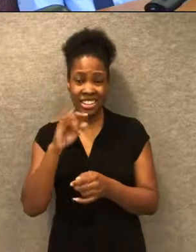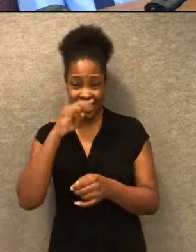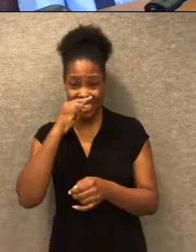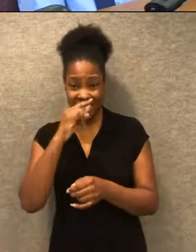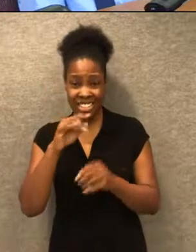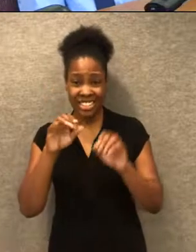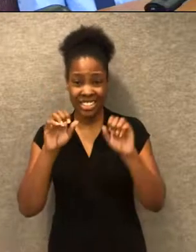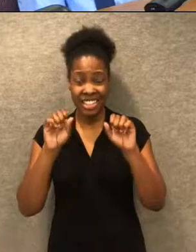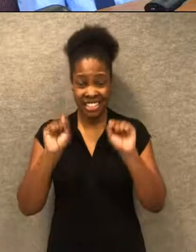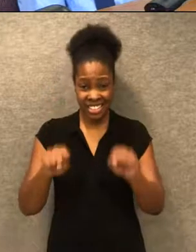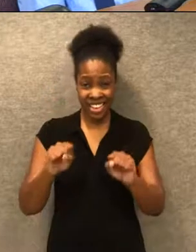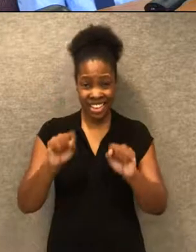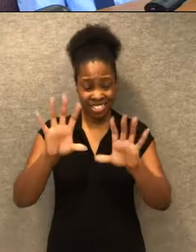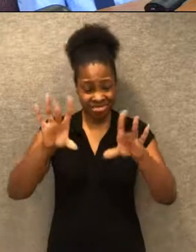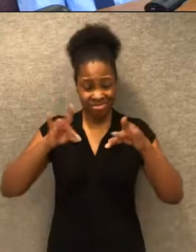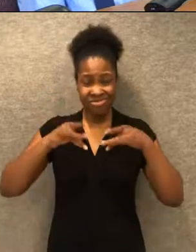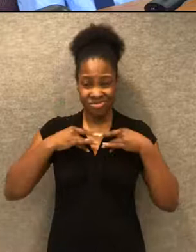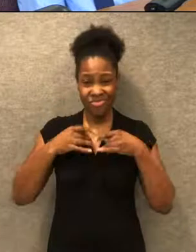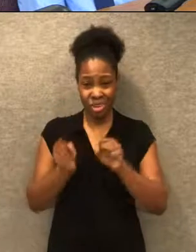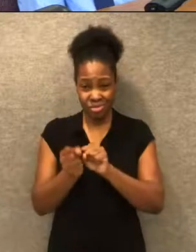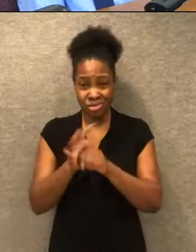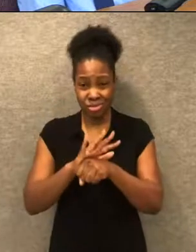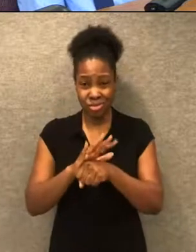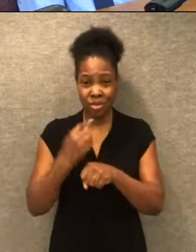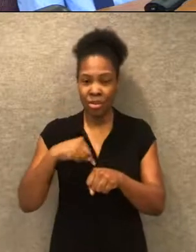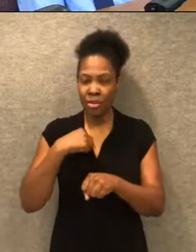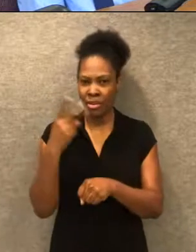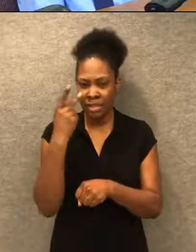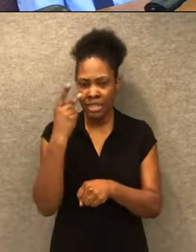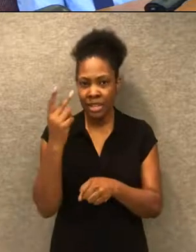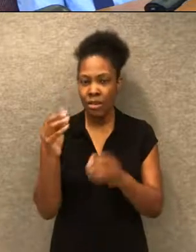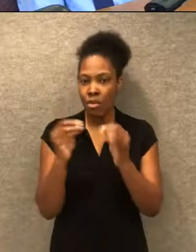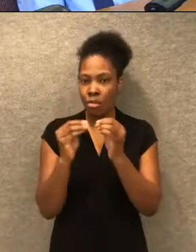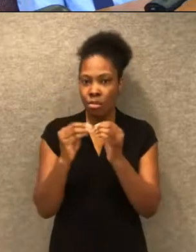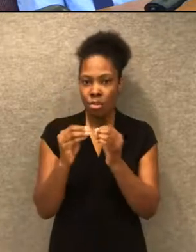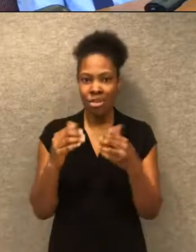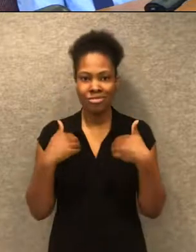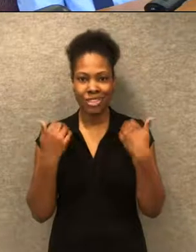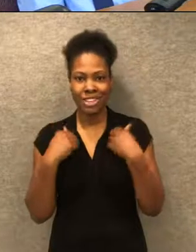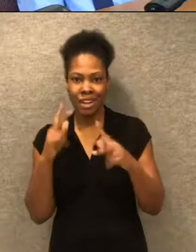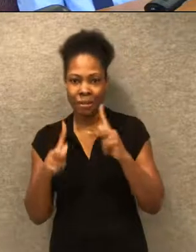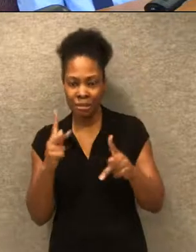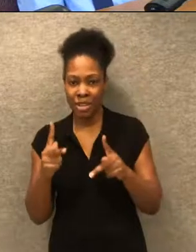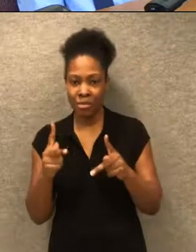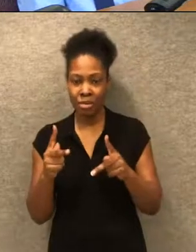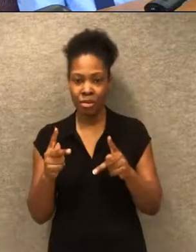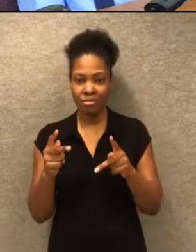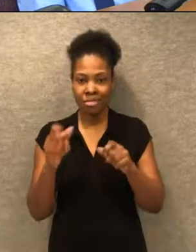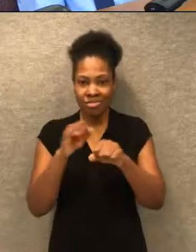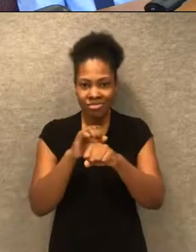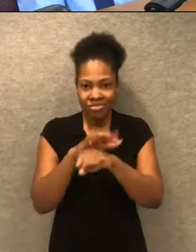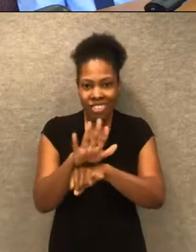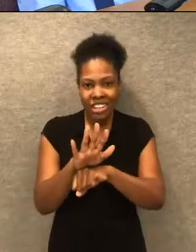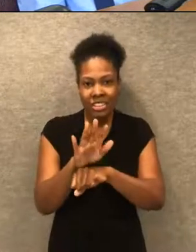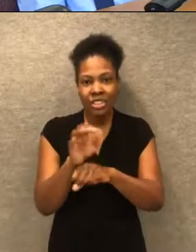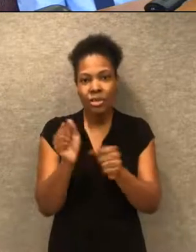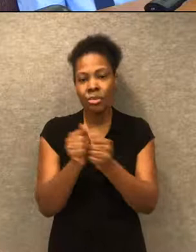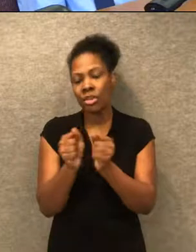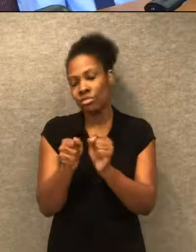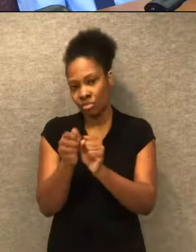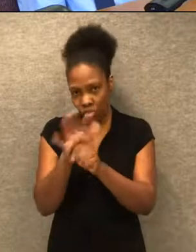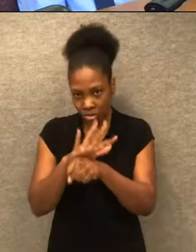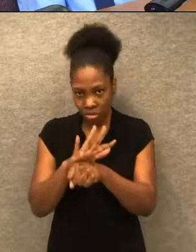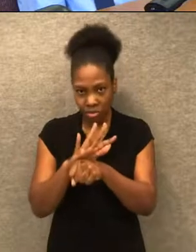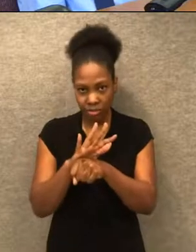COVID. We've been seeing more children and teens now being affected by COVID even after the mass